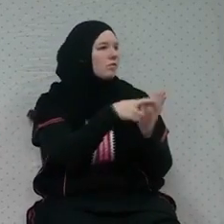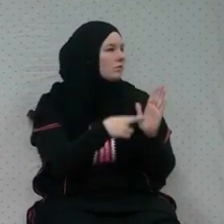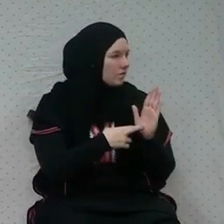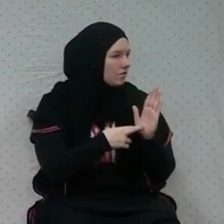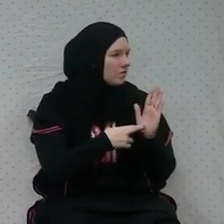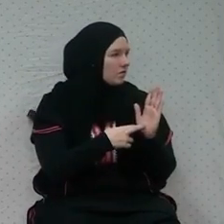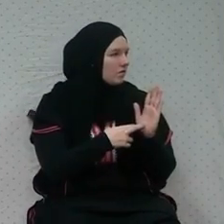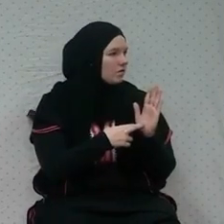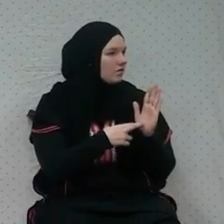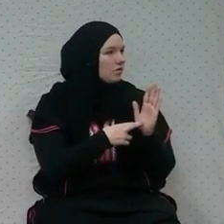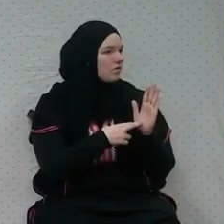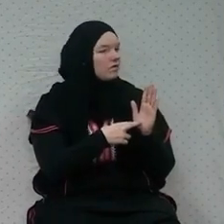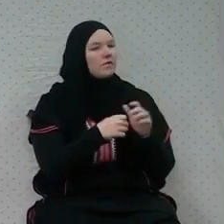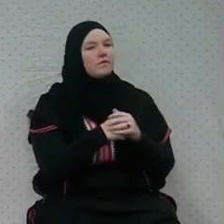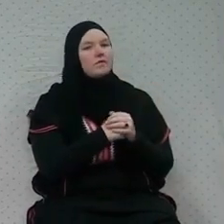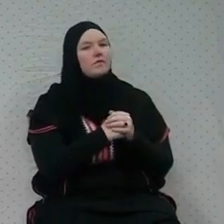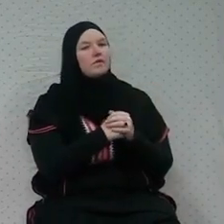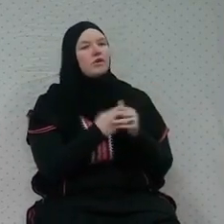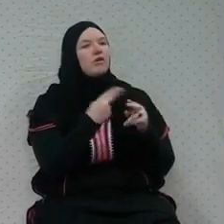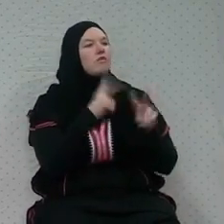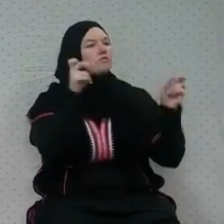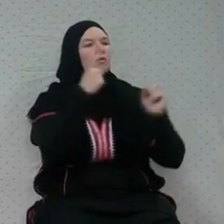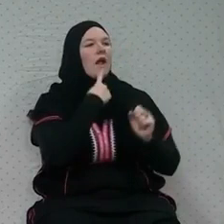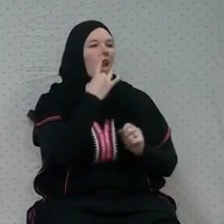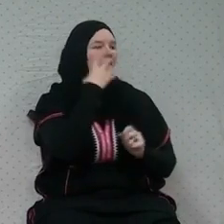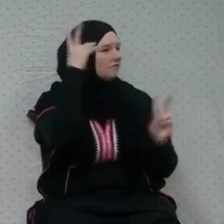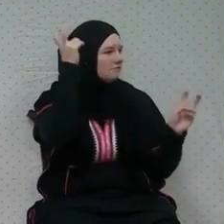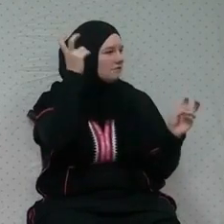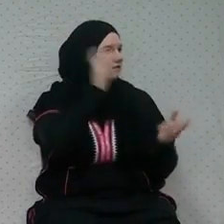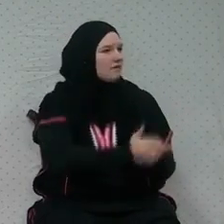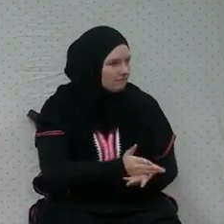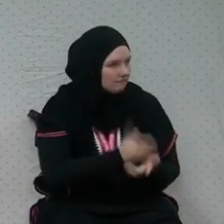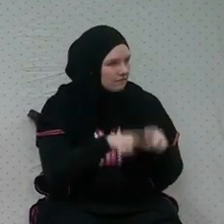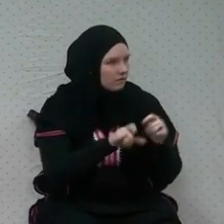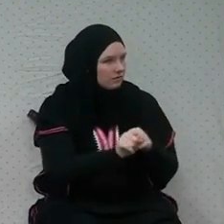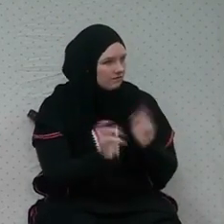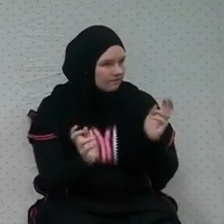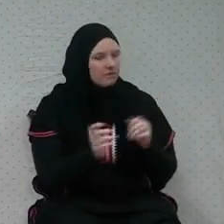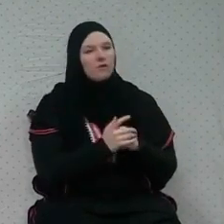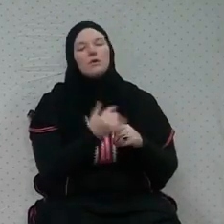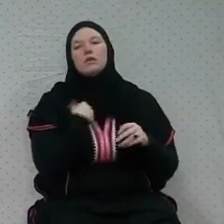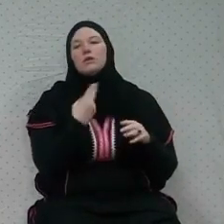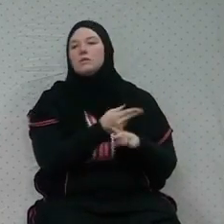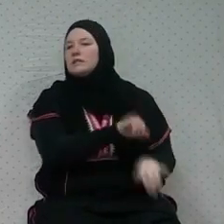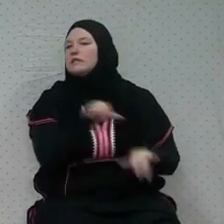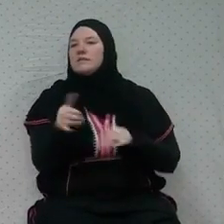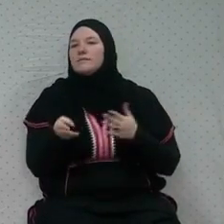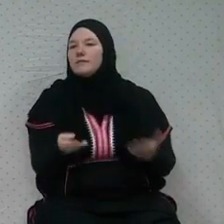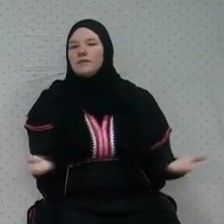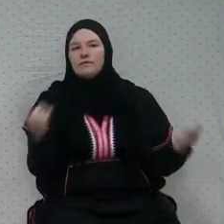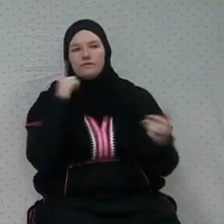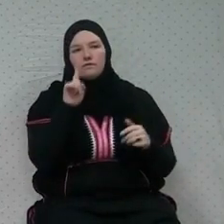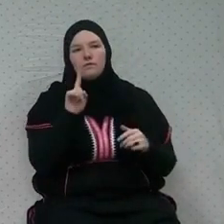today in red language, it's a red line. And we use the same thing for